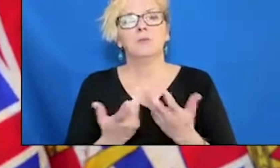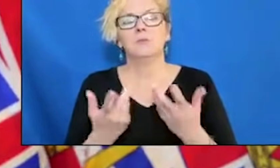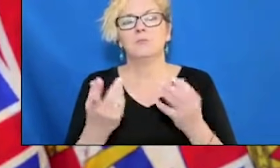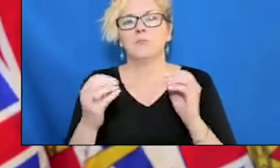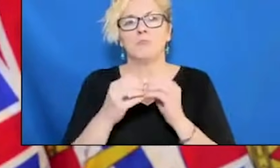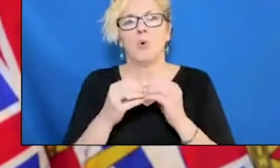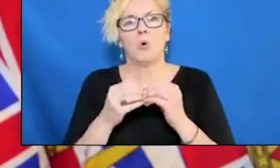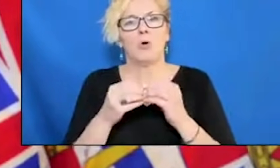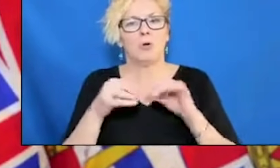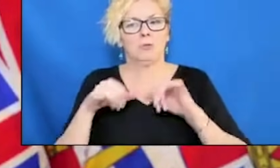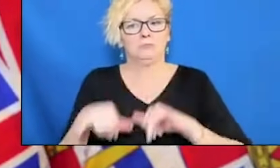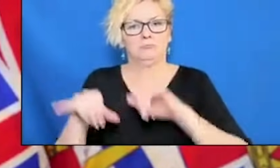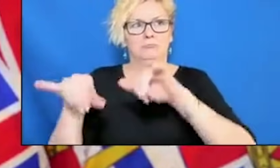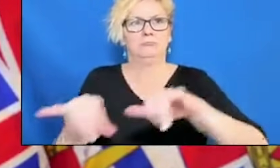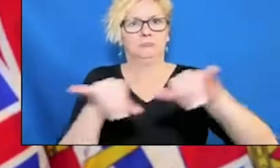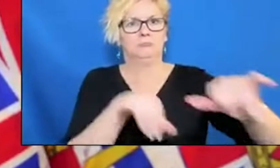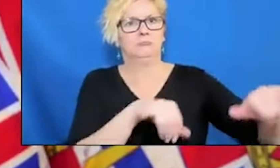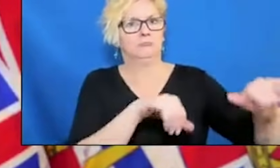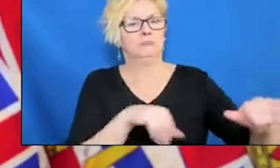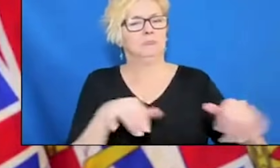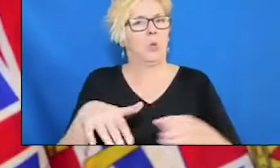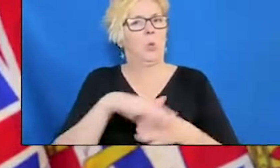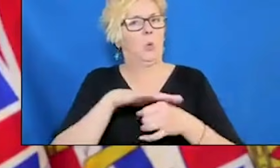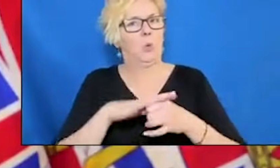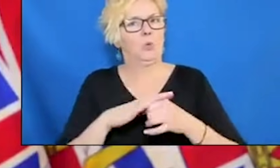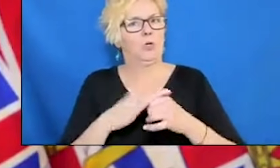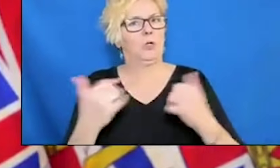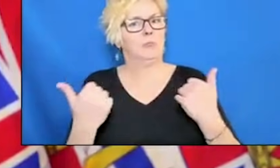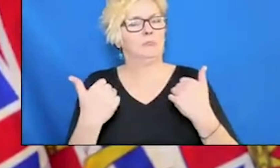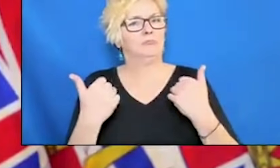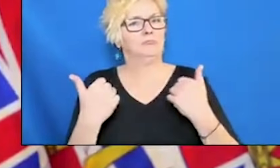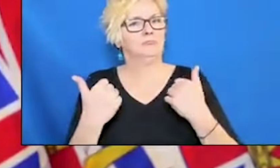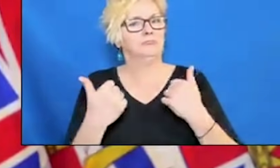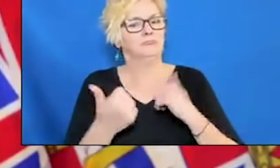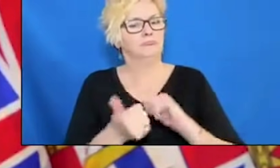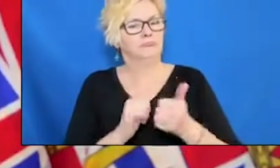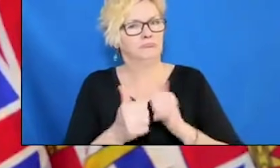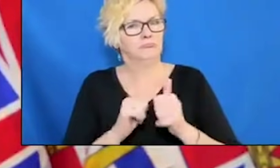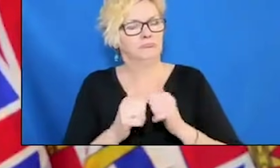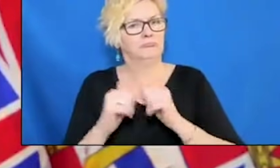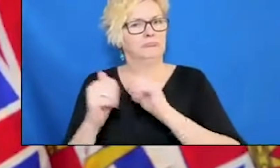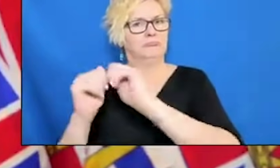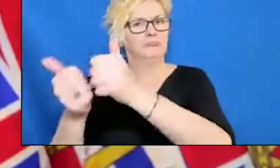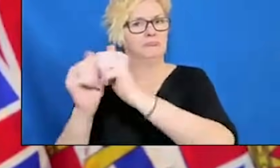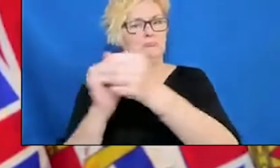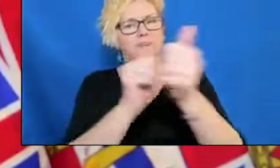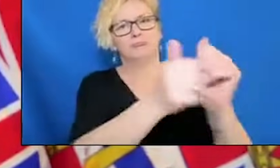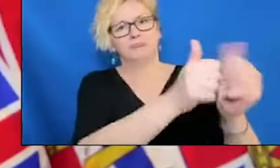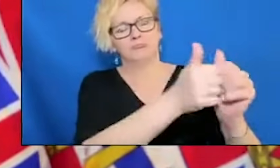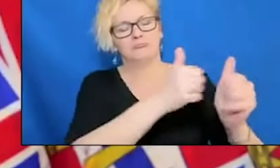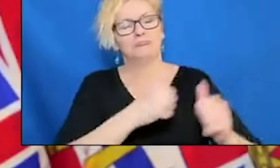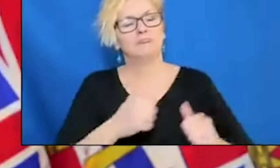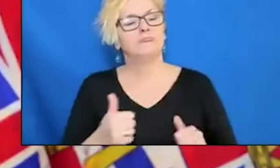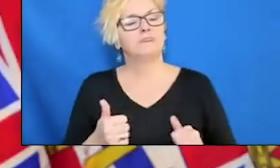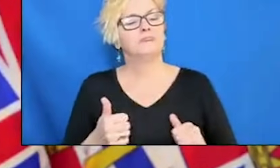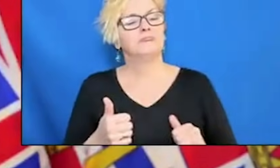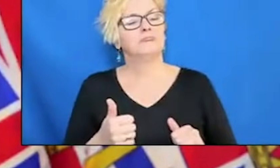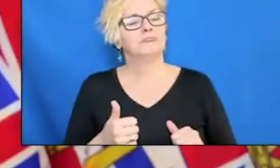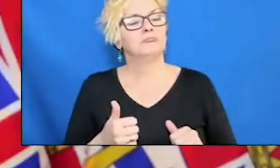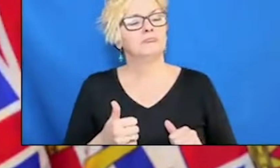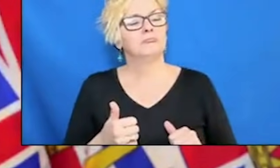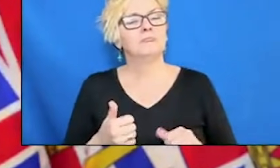despite there not being spectators and parents not being involved, we know that there have been